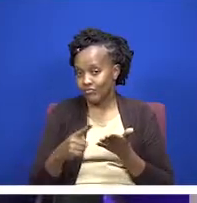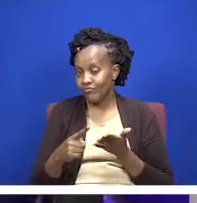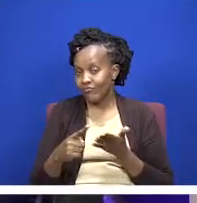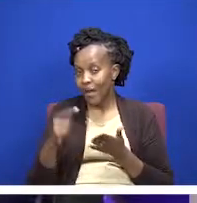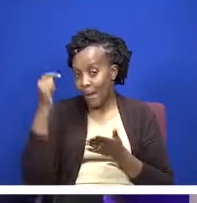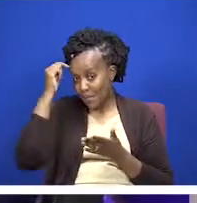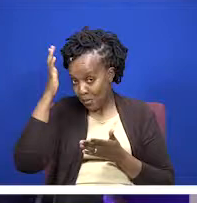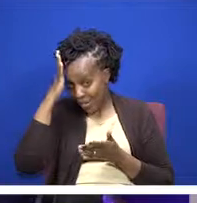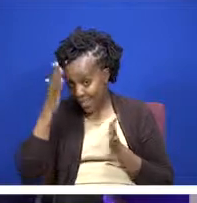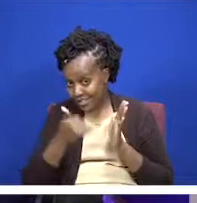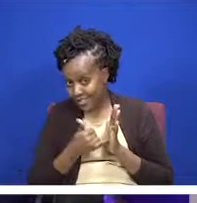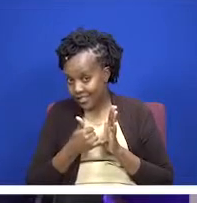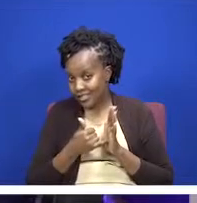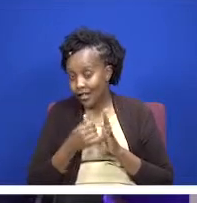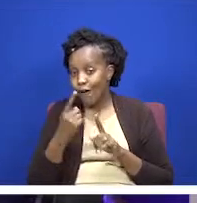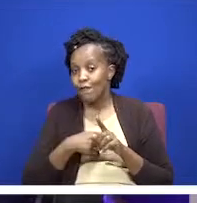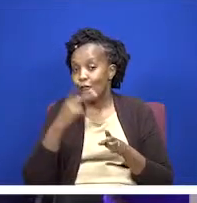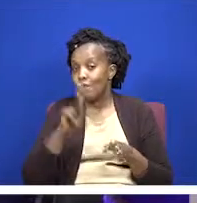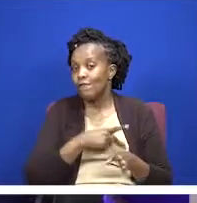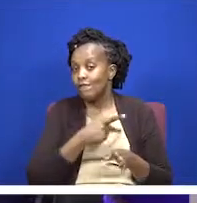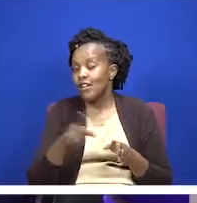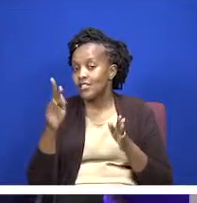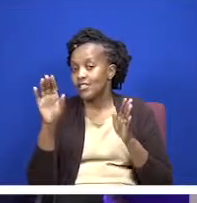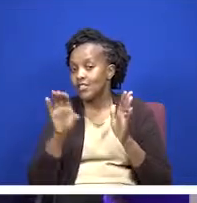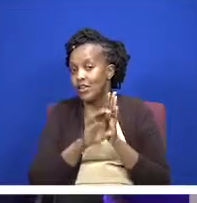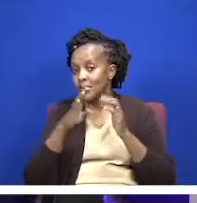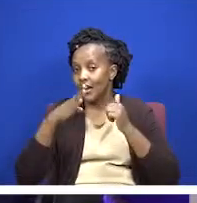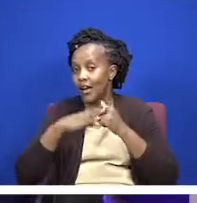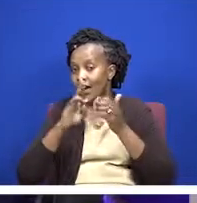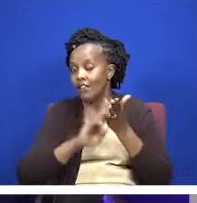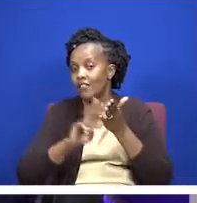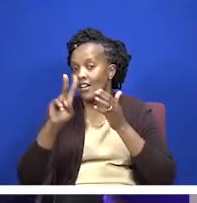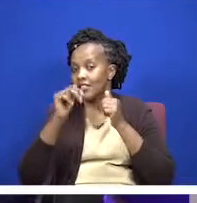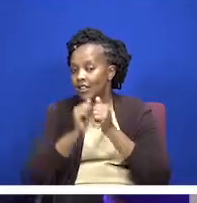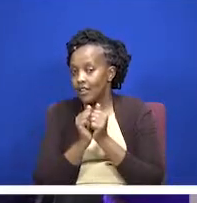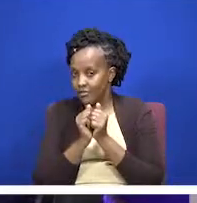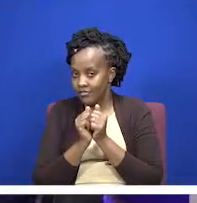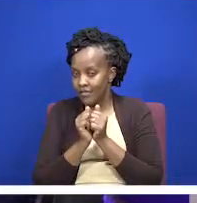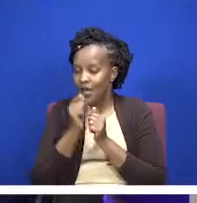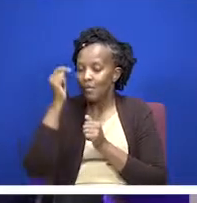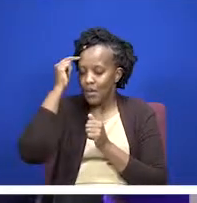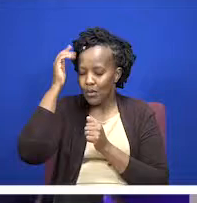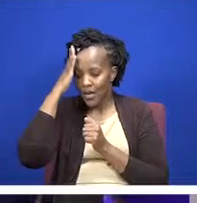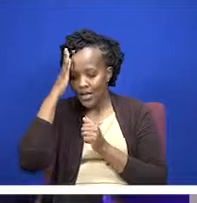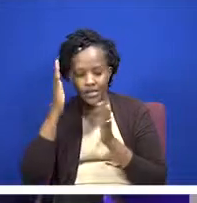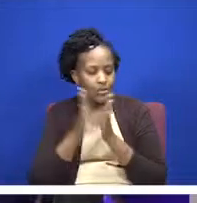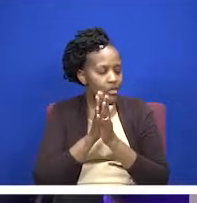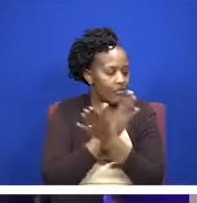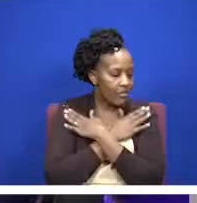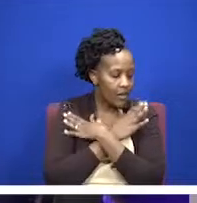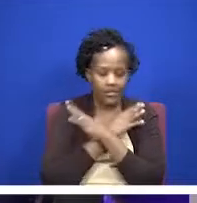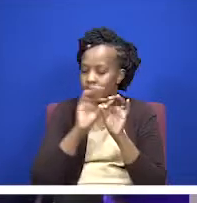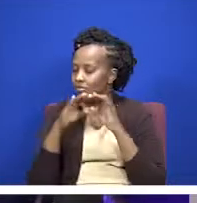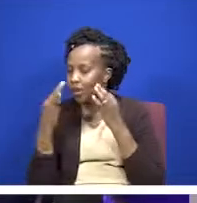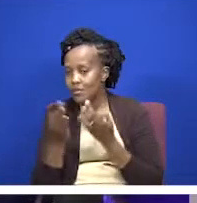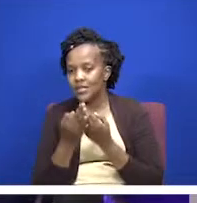memorize it. It's coming from the book of Psalm chapter 9, verse 10. Memorize it with your friends, memorize it with your family, memorize